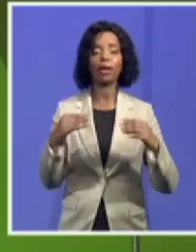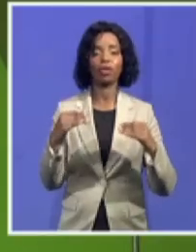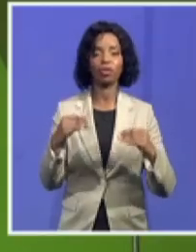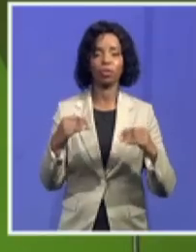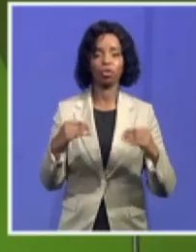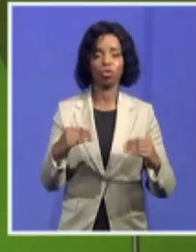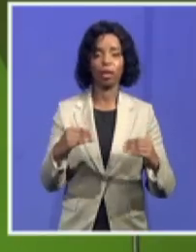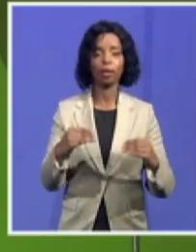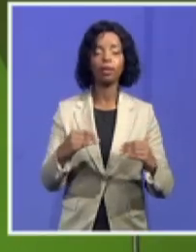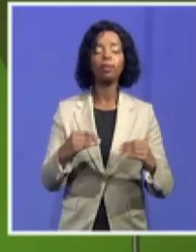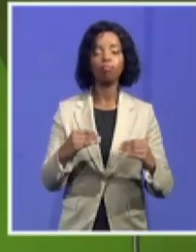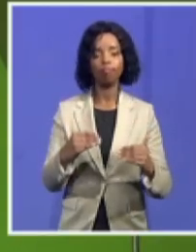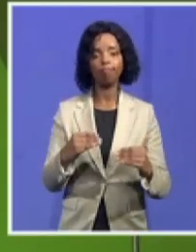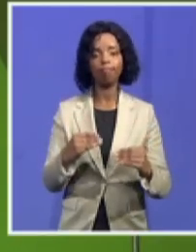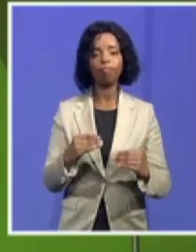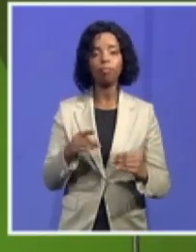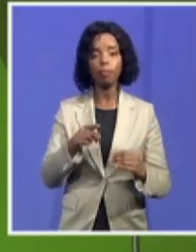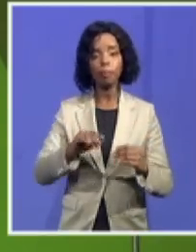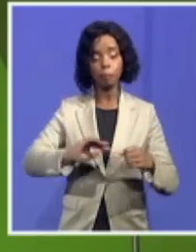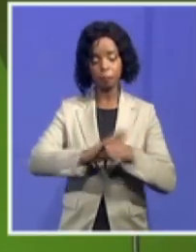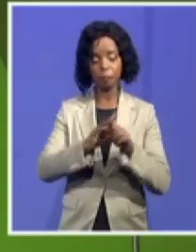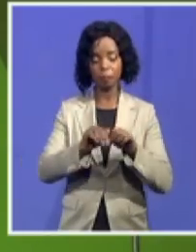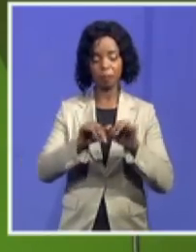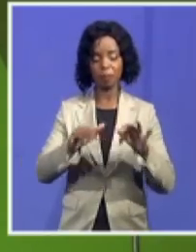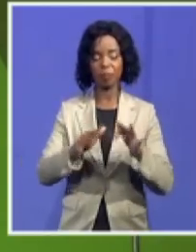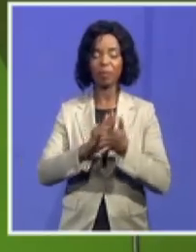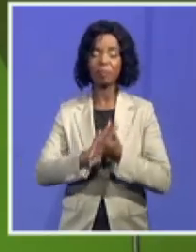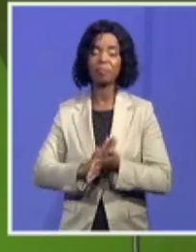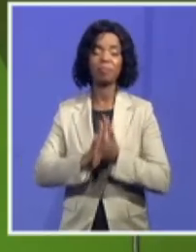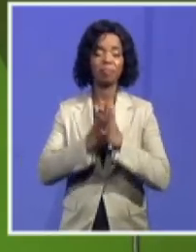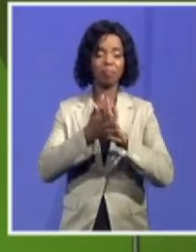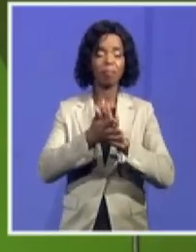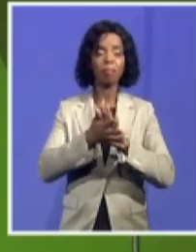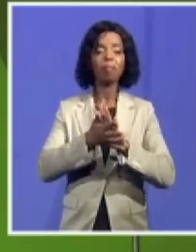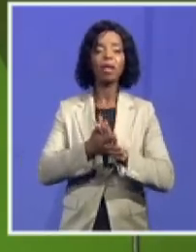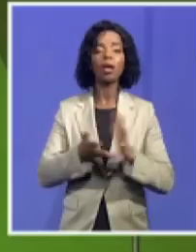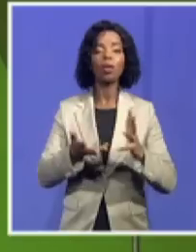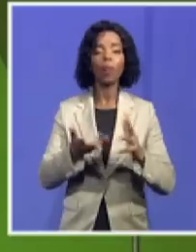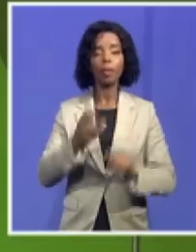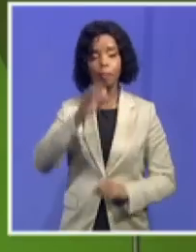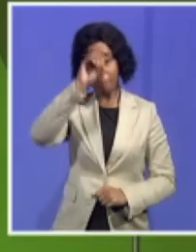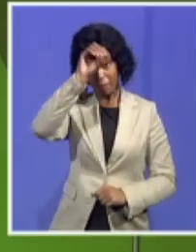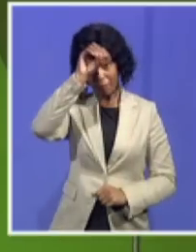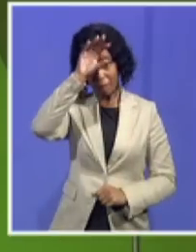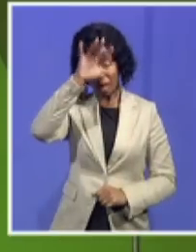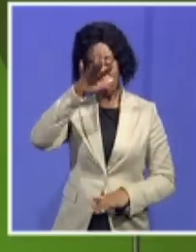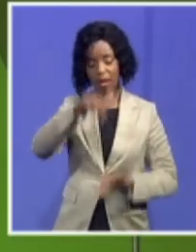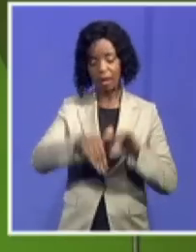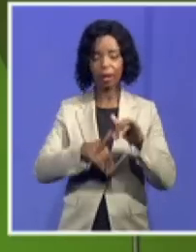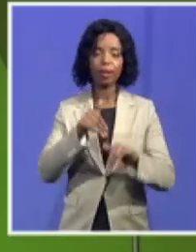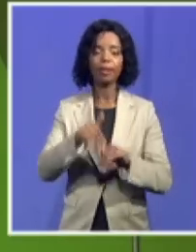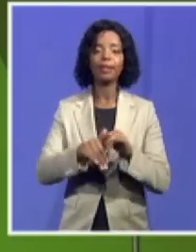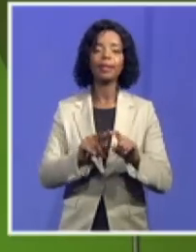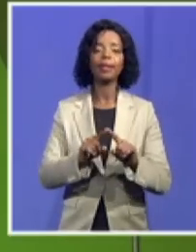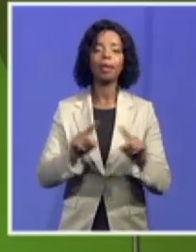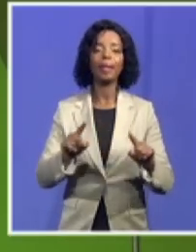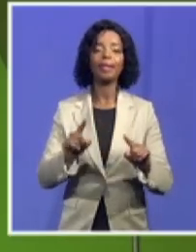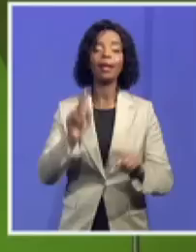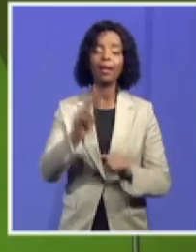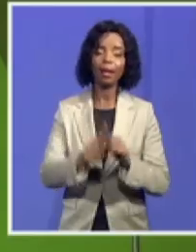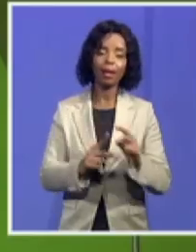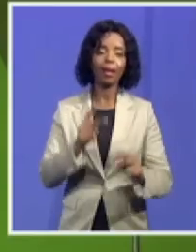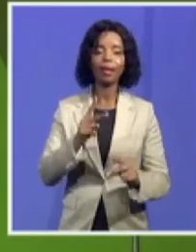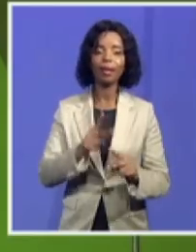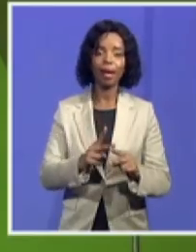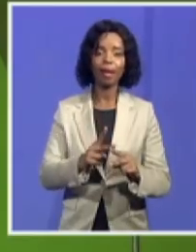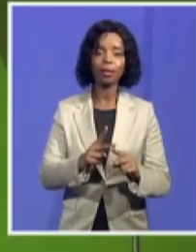disruption to mining operations. But once again, the industry has shown and demonstrated